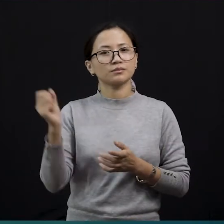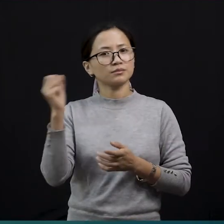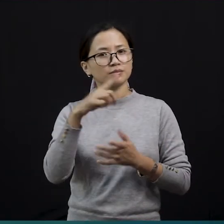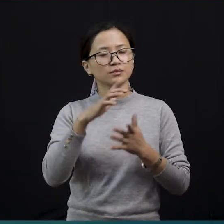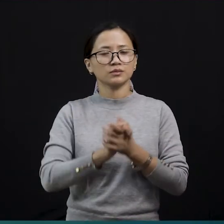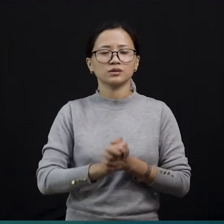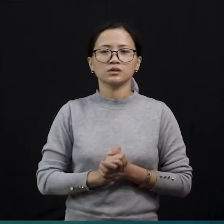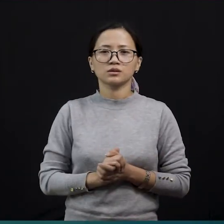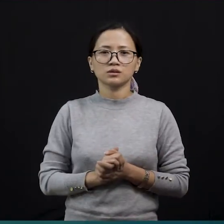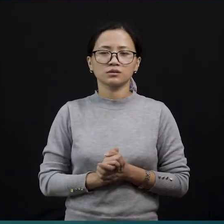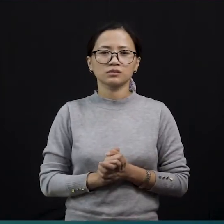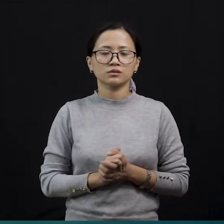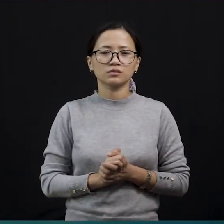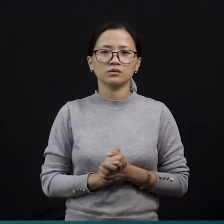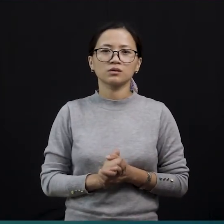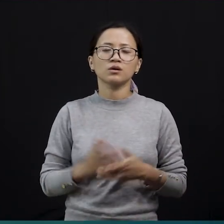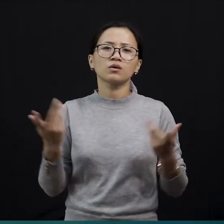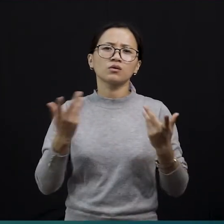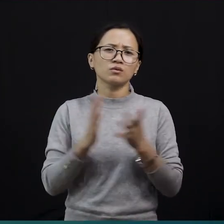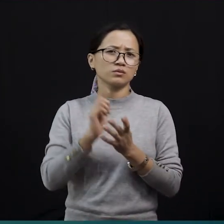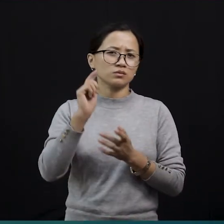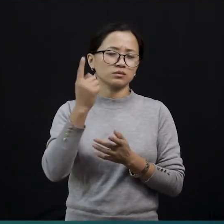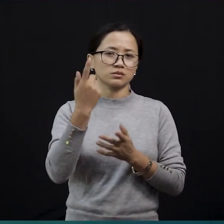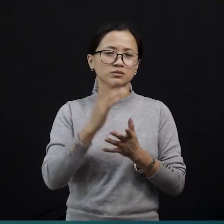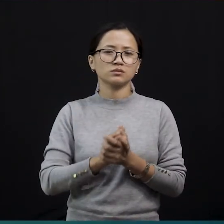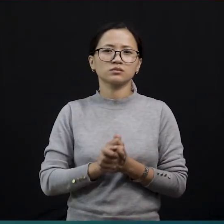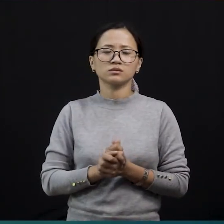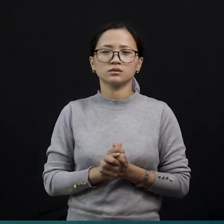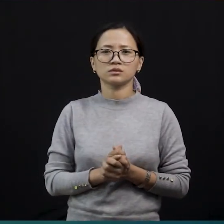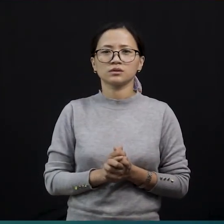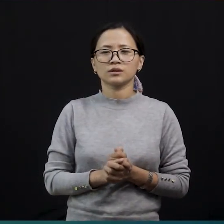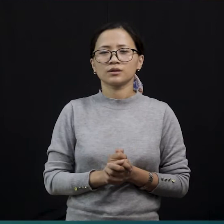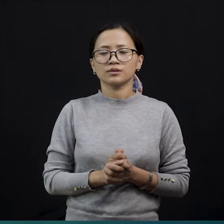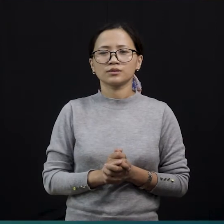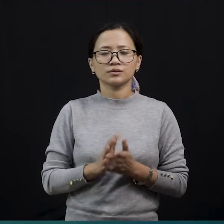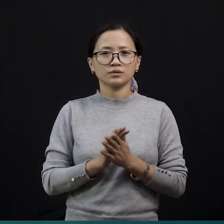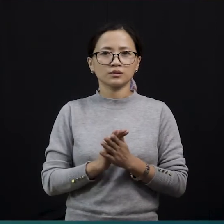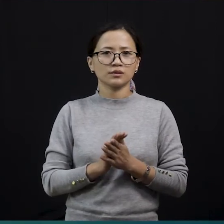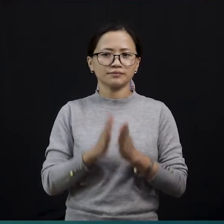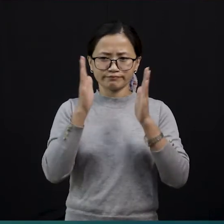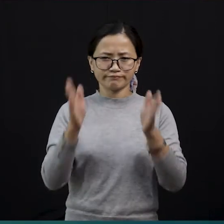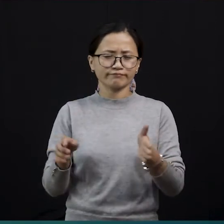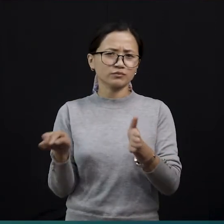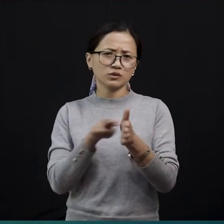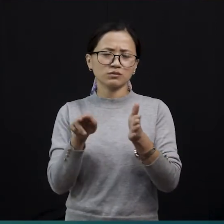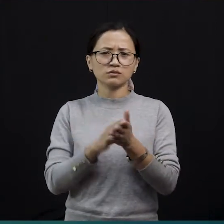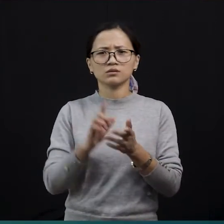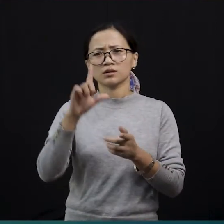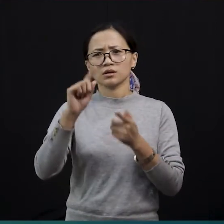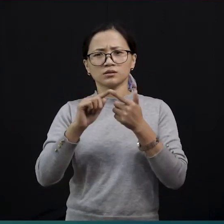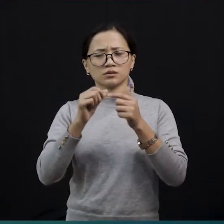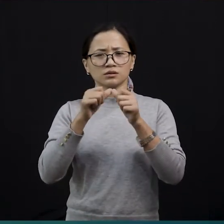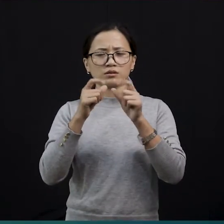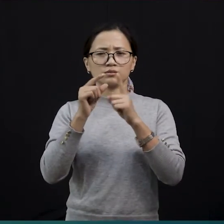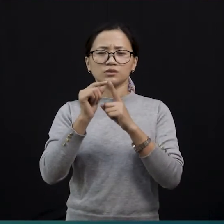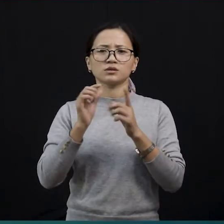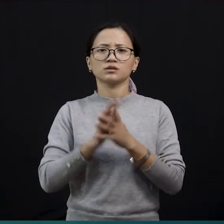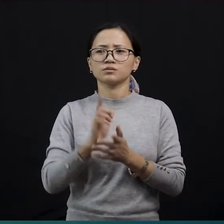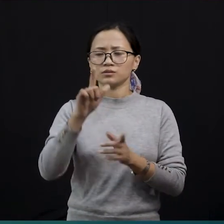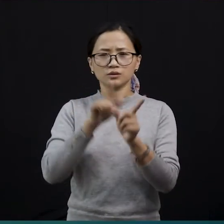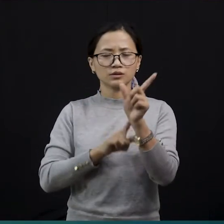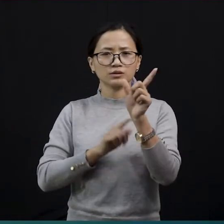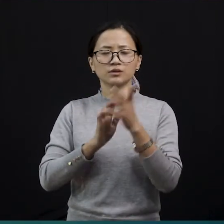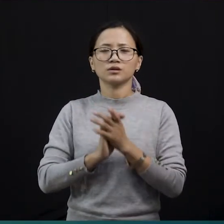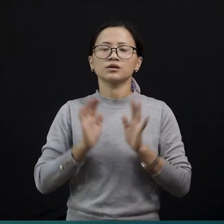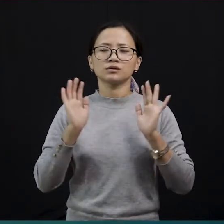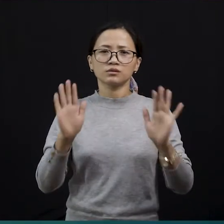in February month, you have to know one thing, that only during the leap years, you will have how many days, children?